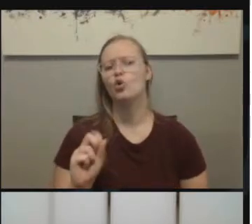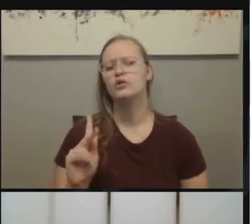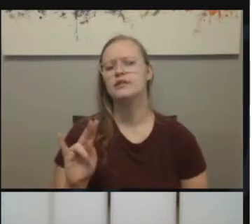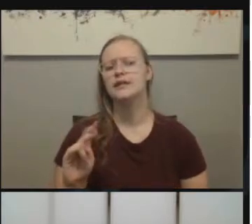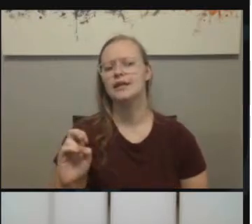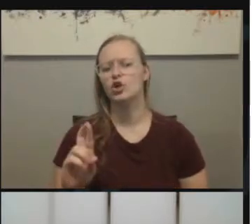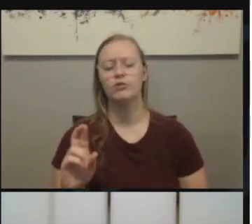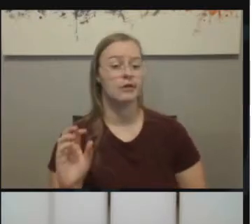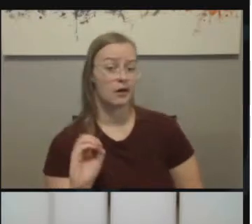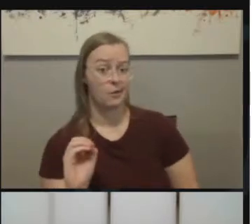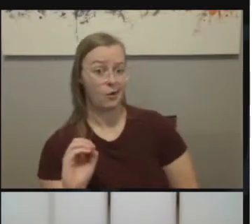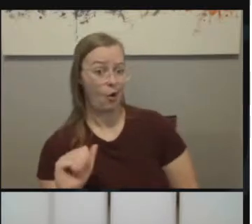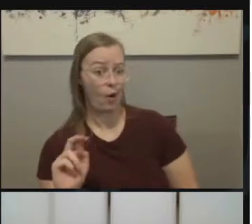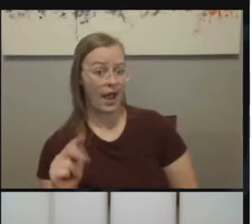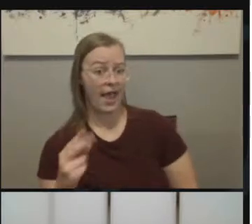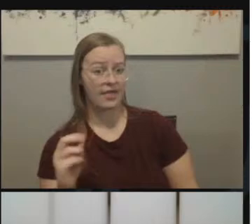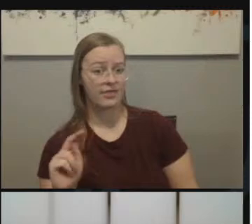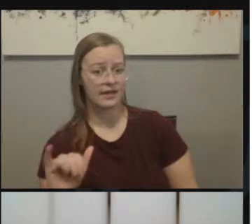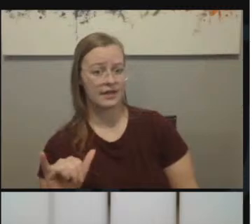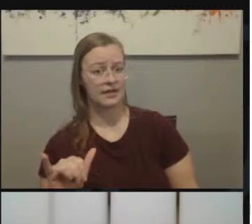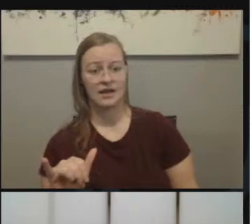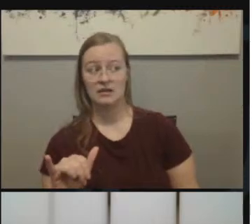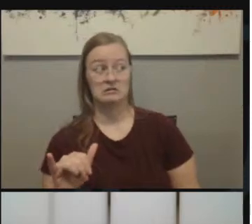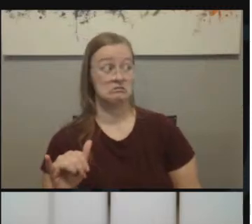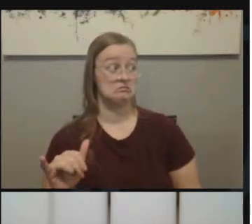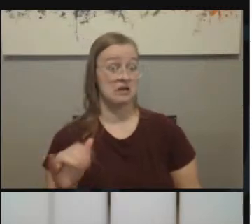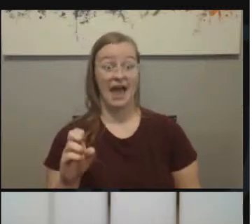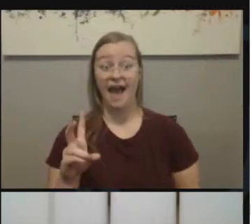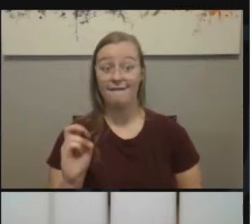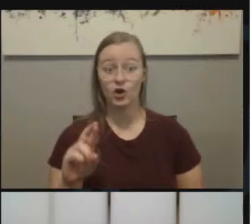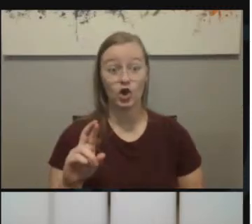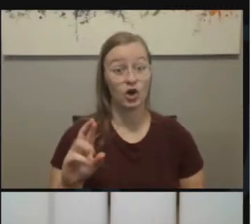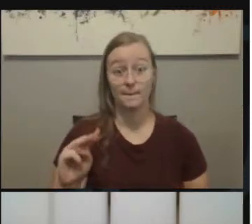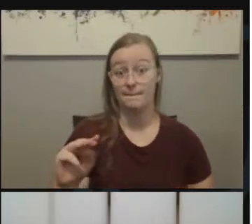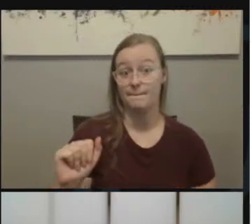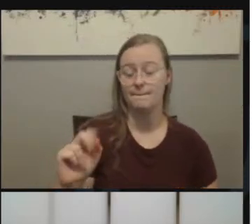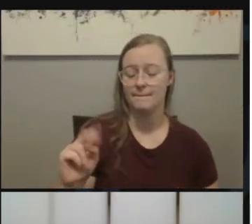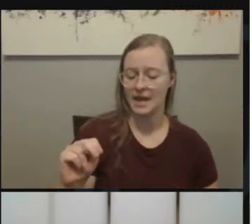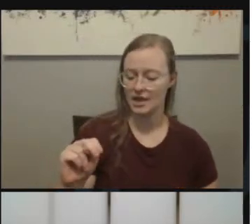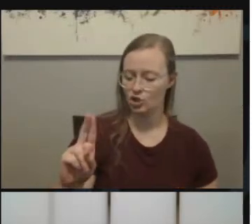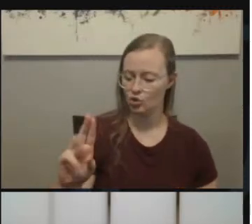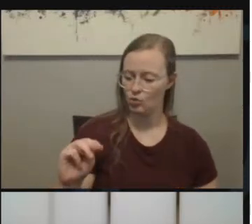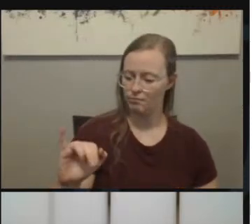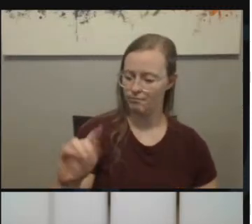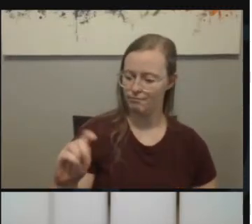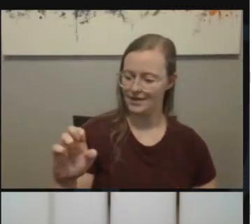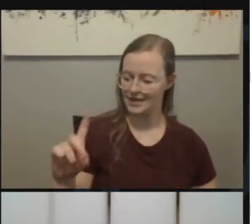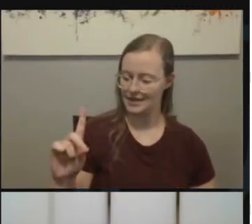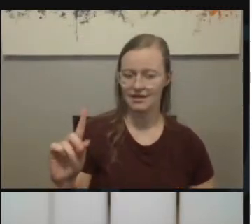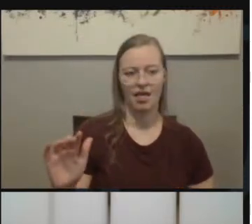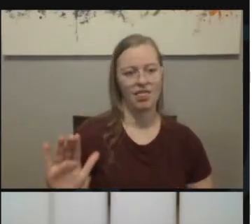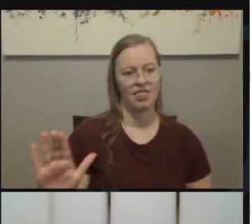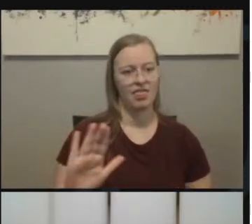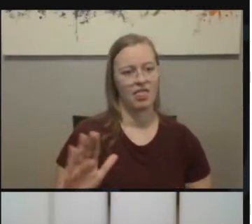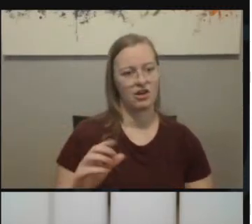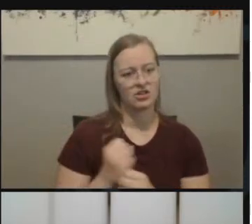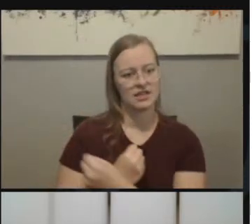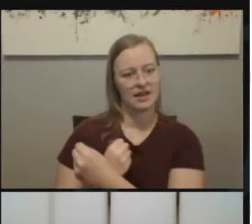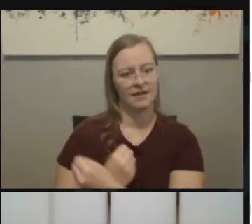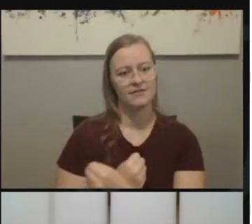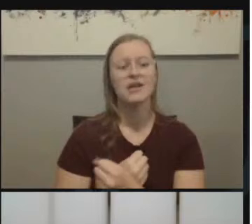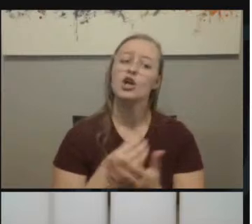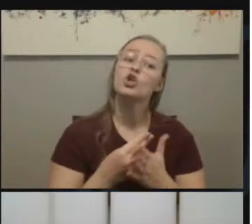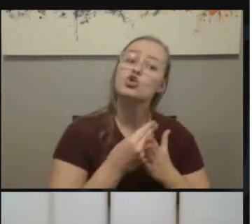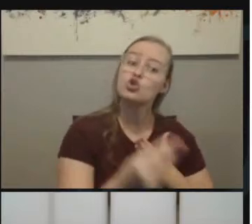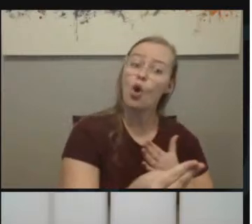Anthony ever manumitted any of their slaves. They sold some of them down south,